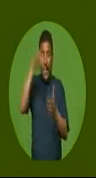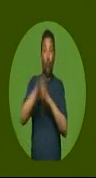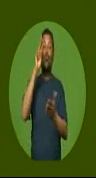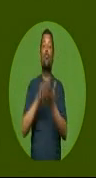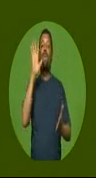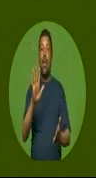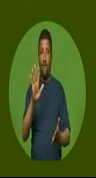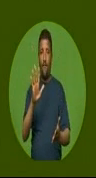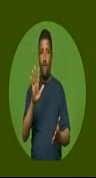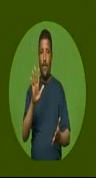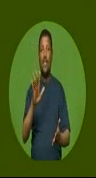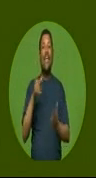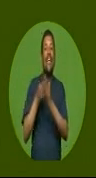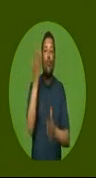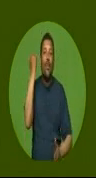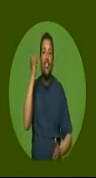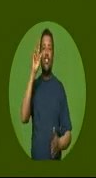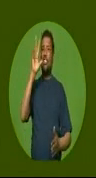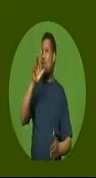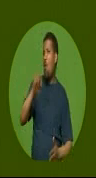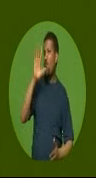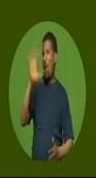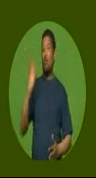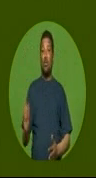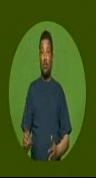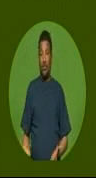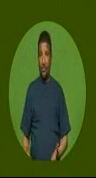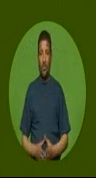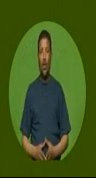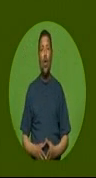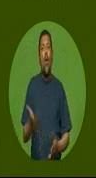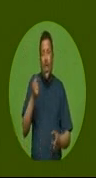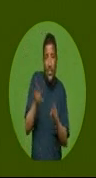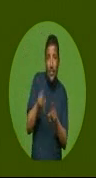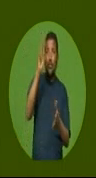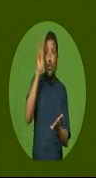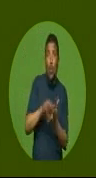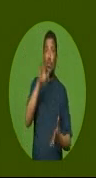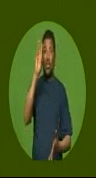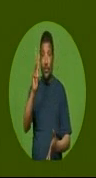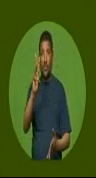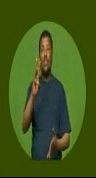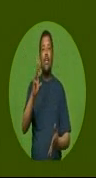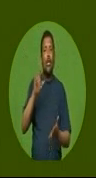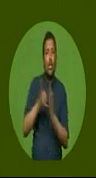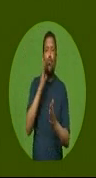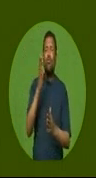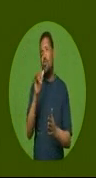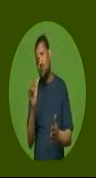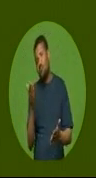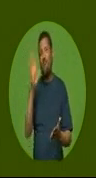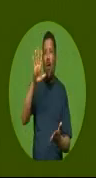in 2005, it was 3.5%, while in 2006, it was